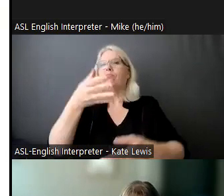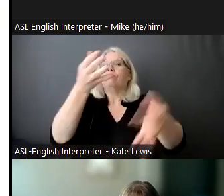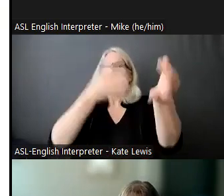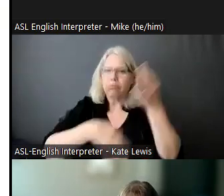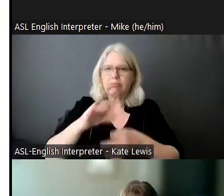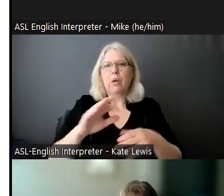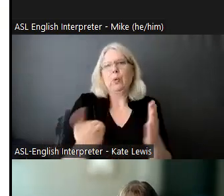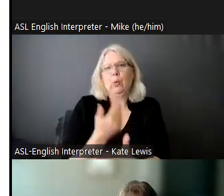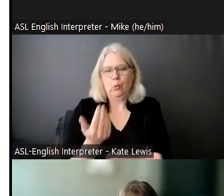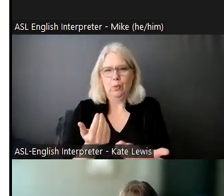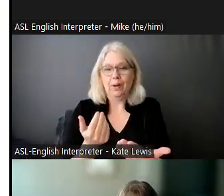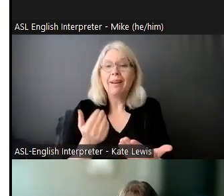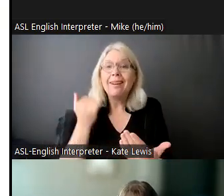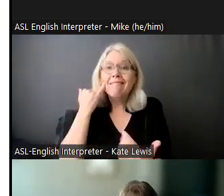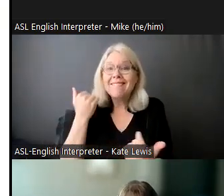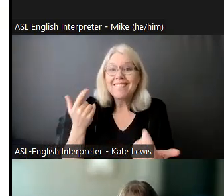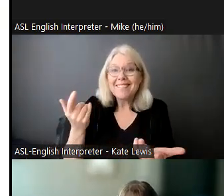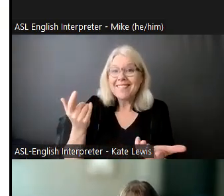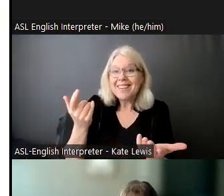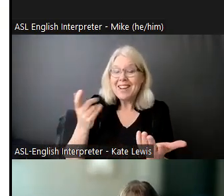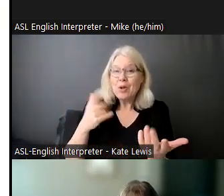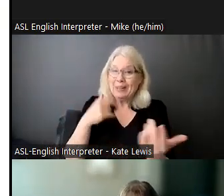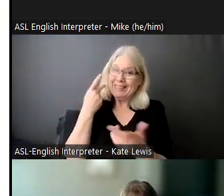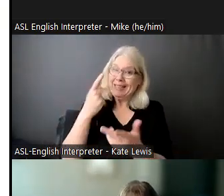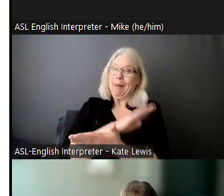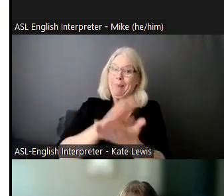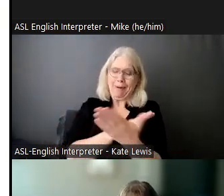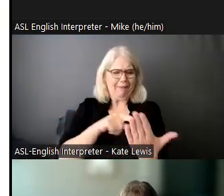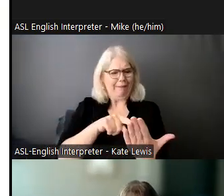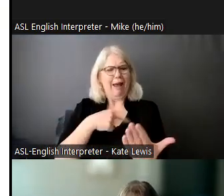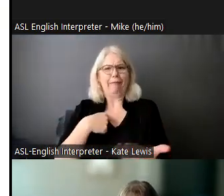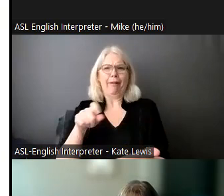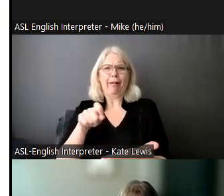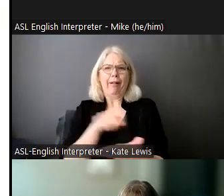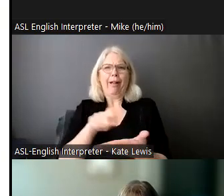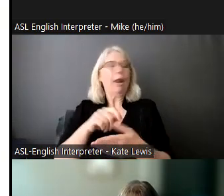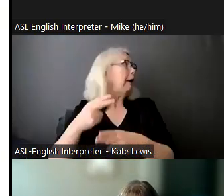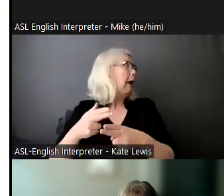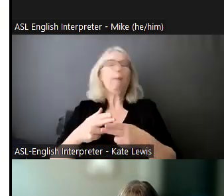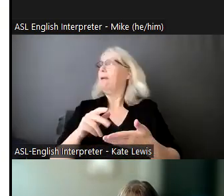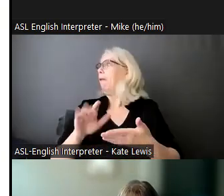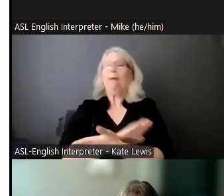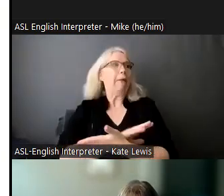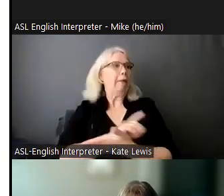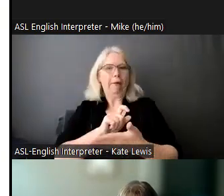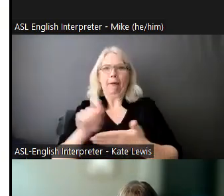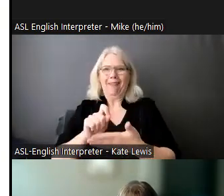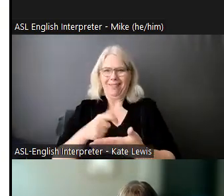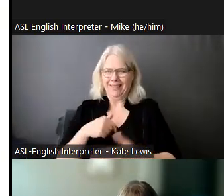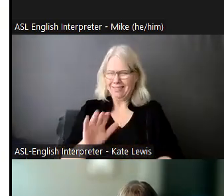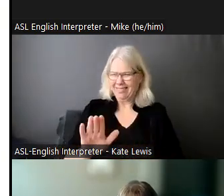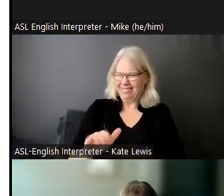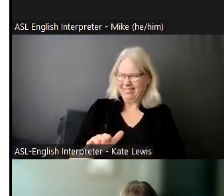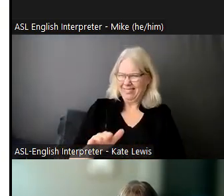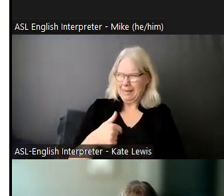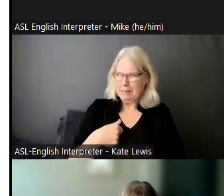very suspicious to see, somebody's name's been crossed out last minute and another attorney's been put in, especially when you don't know if that person was capable